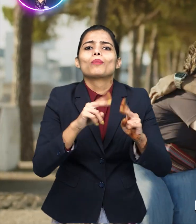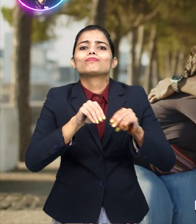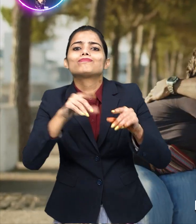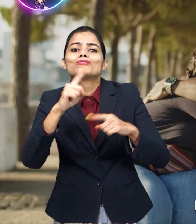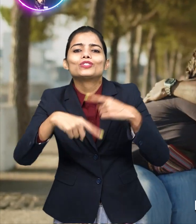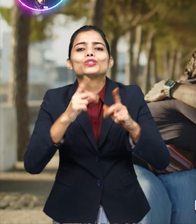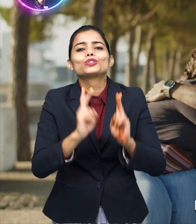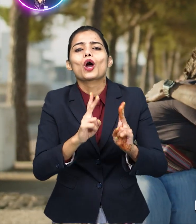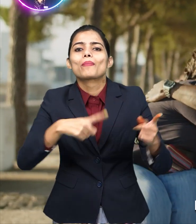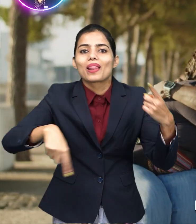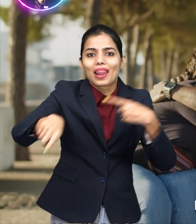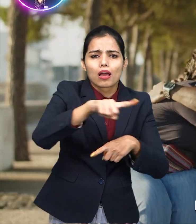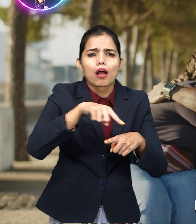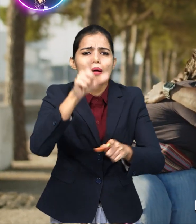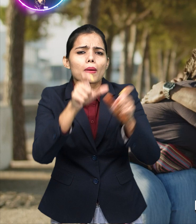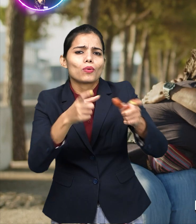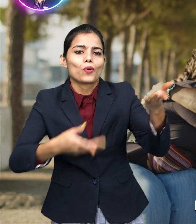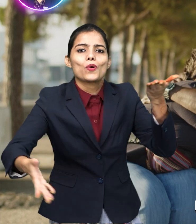people.